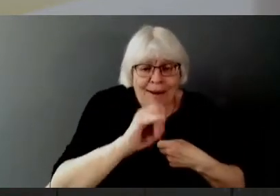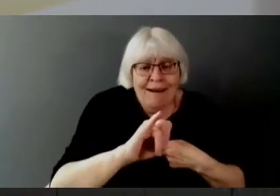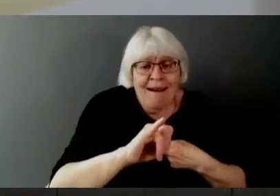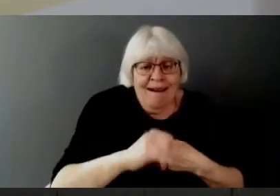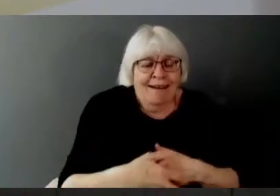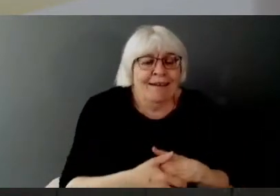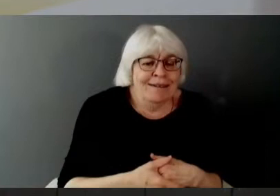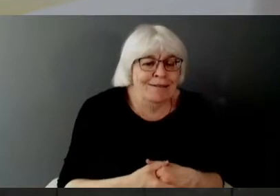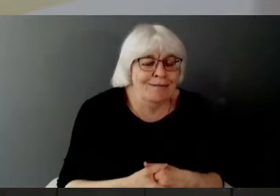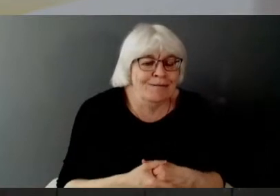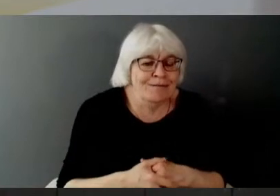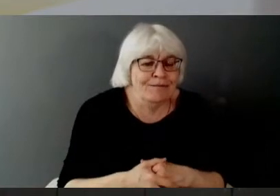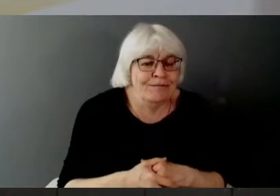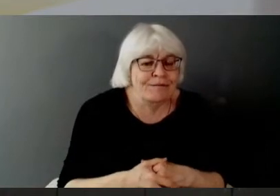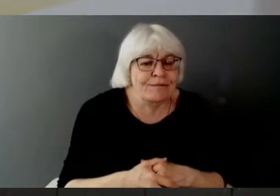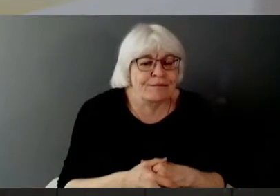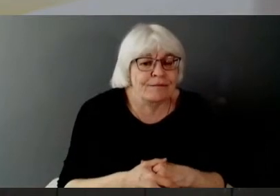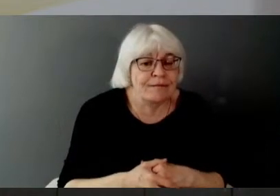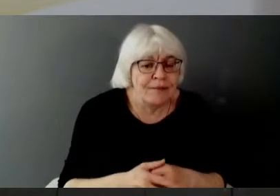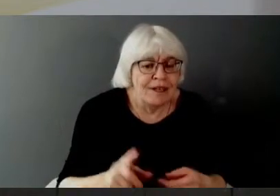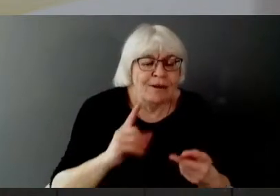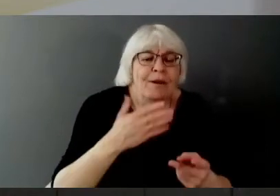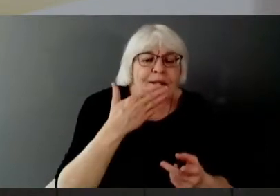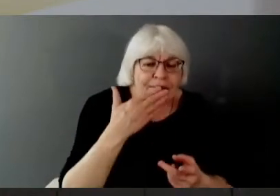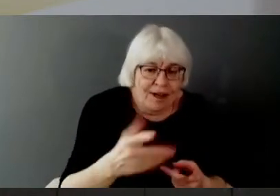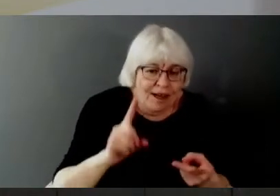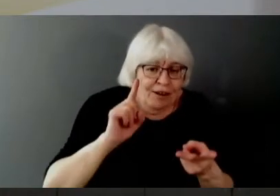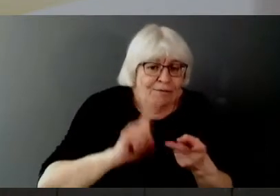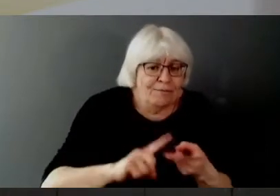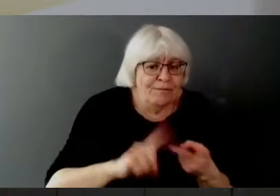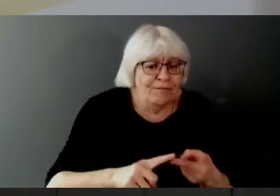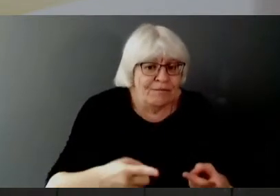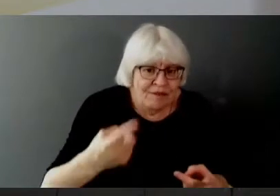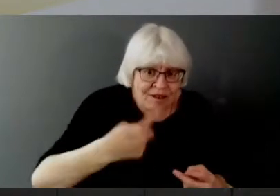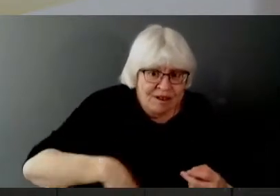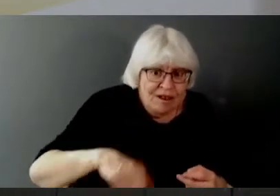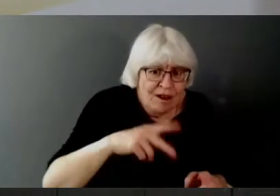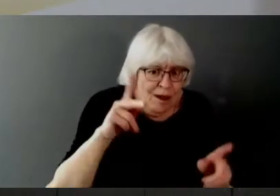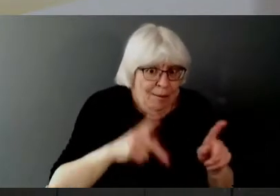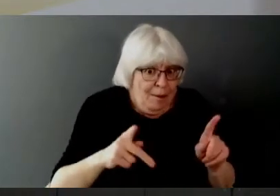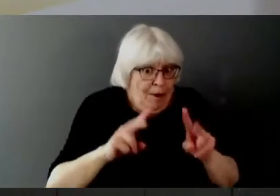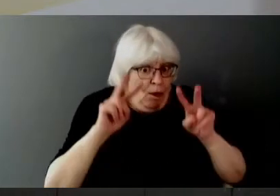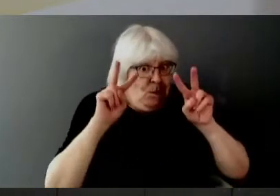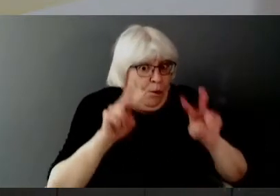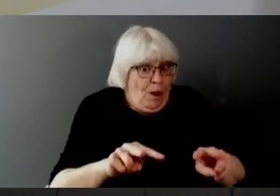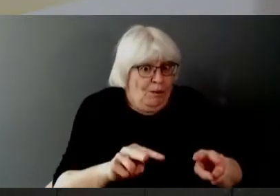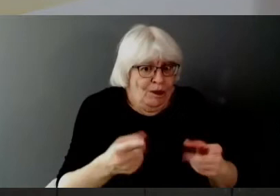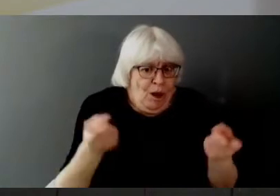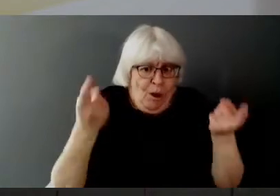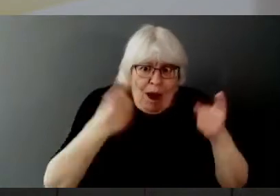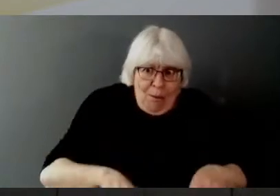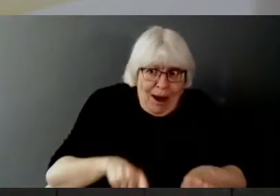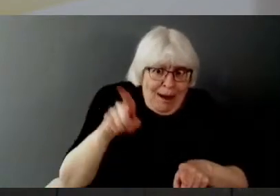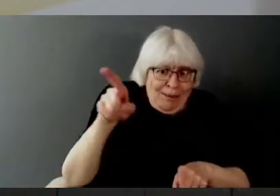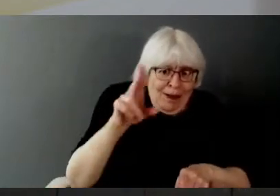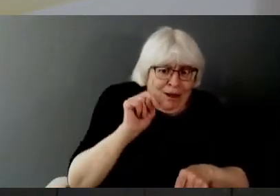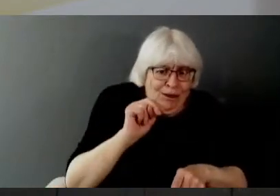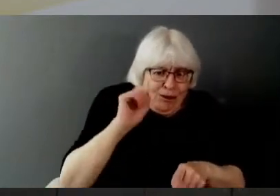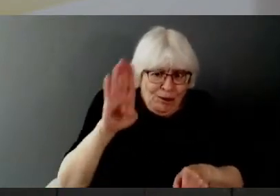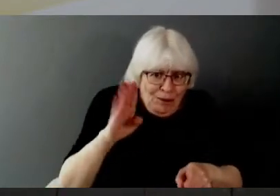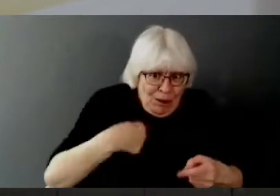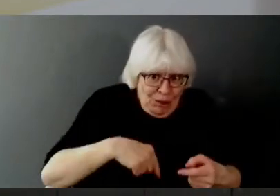keeping their eyes on the unfolding situation in New Brunswick. Are we learning any lessons by what has happened in our neighboring